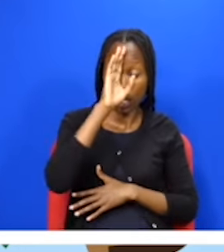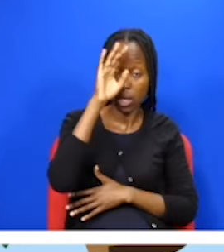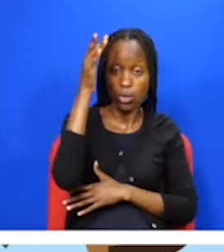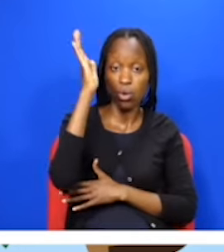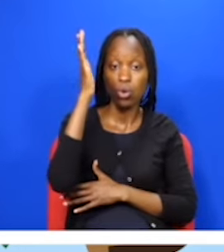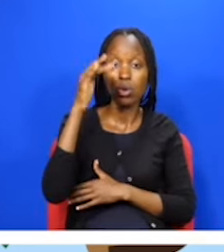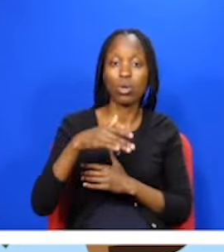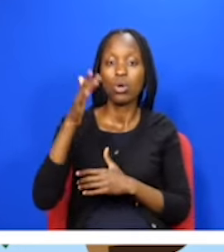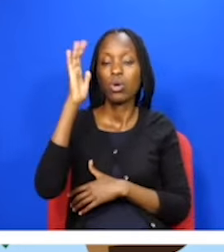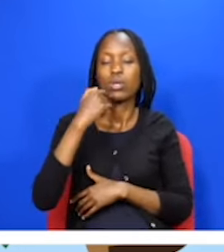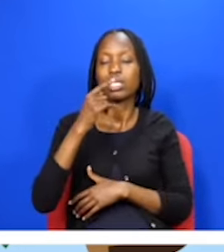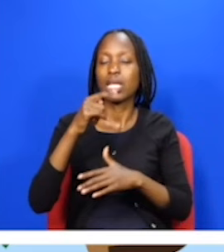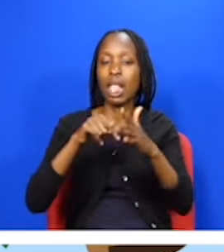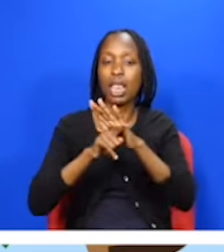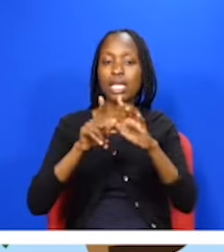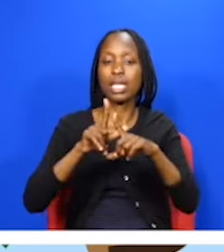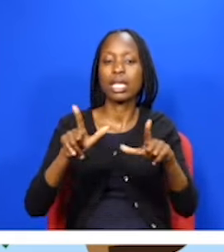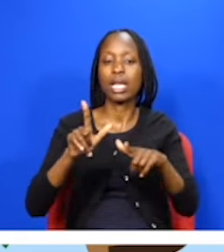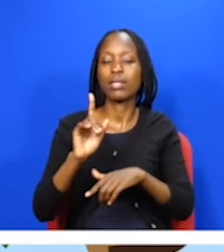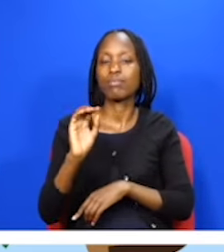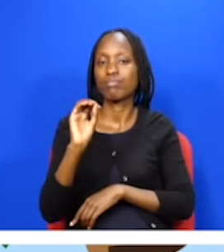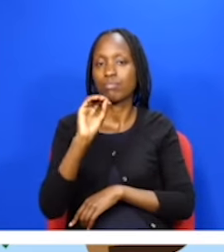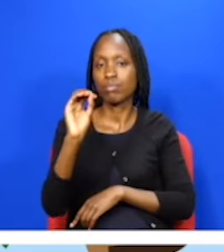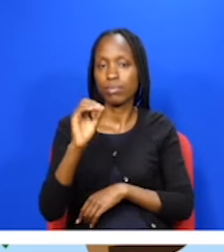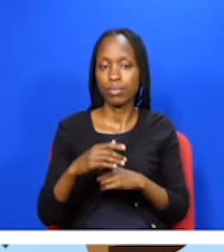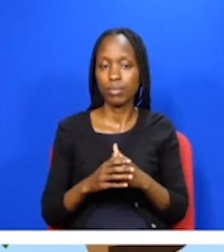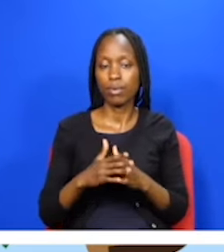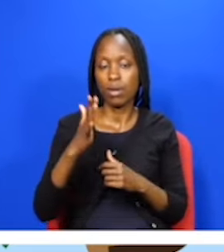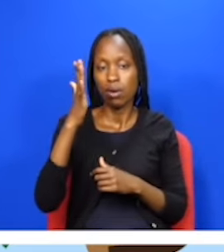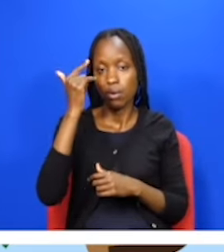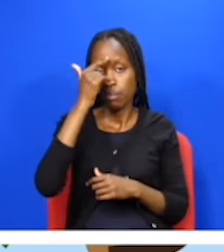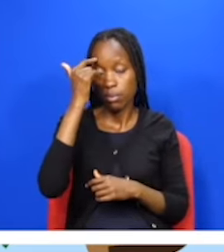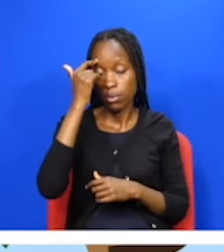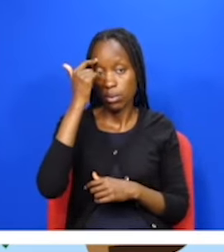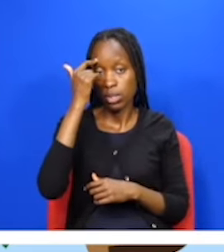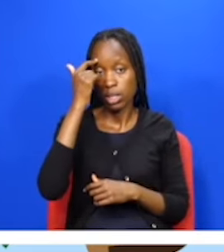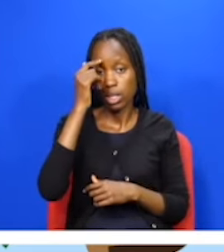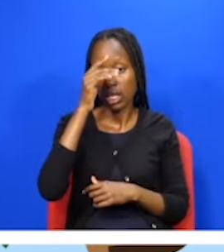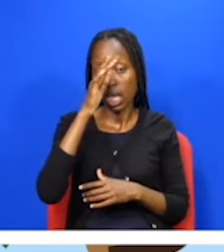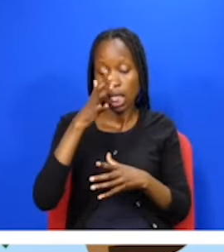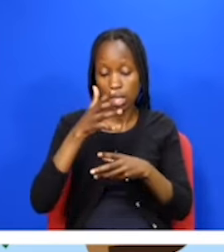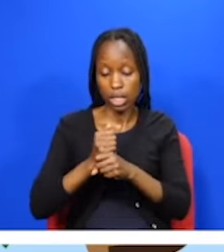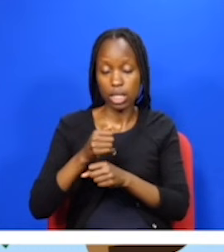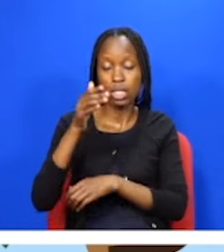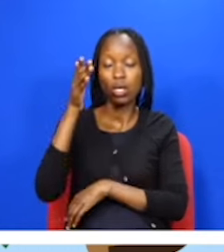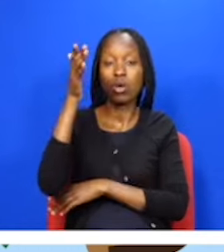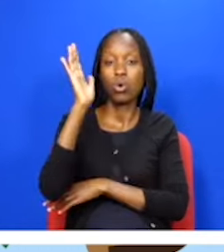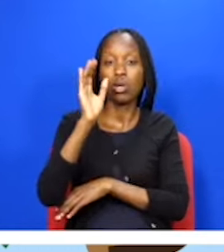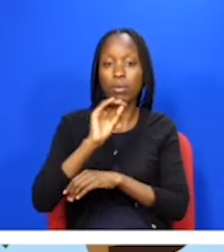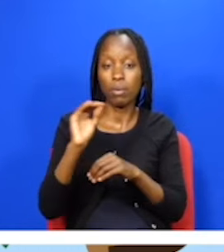God said, "You're not going there because you did not trust in